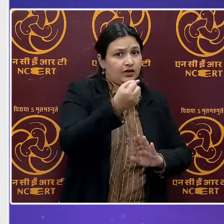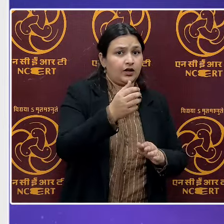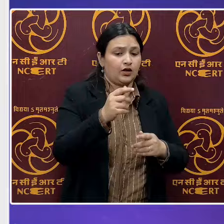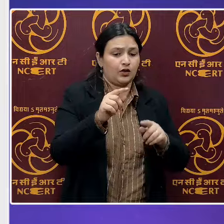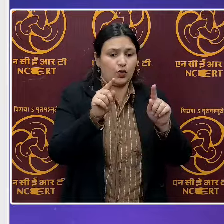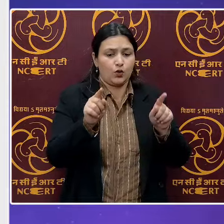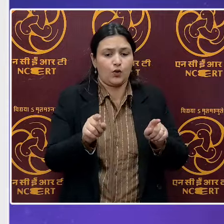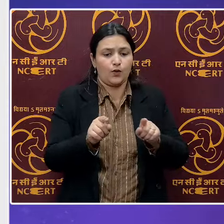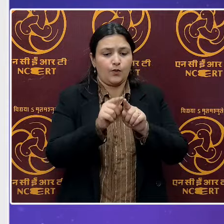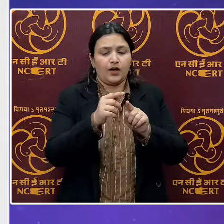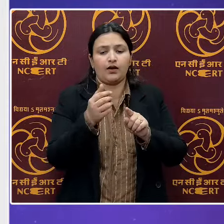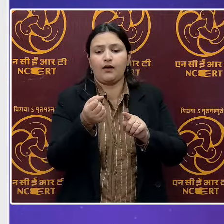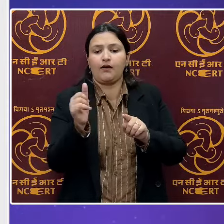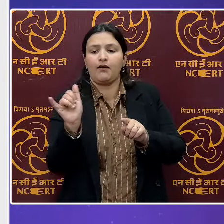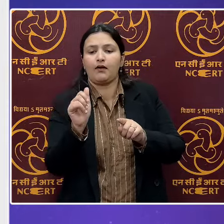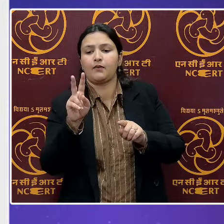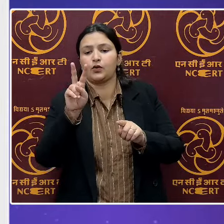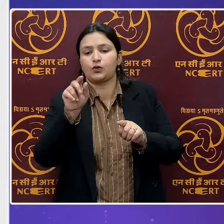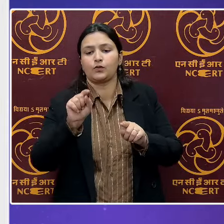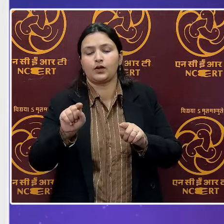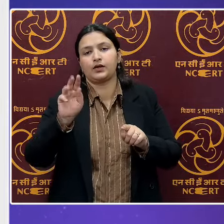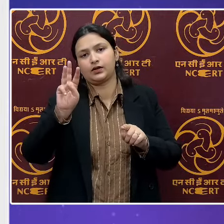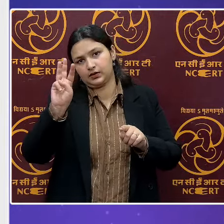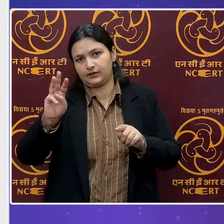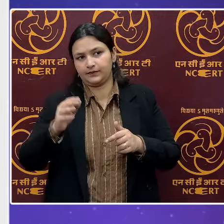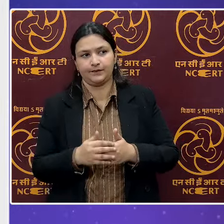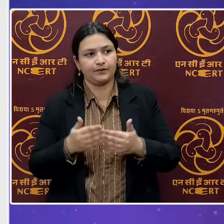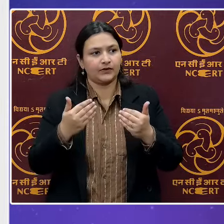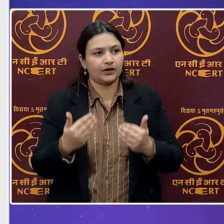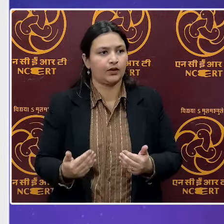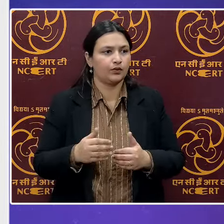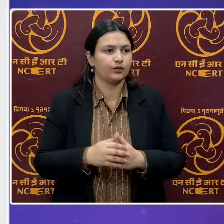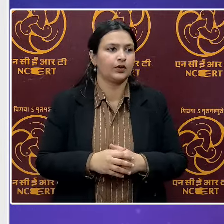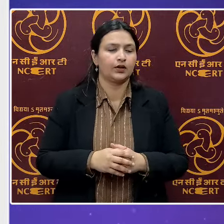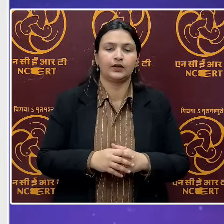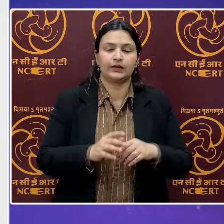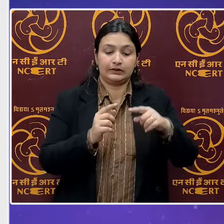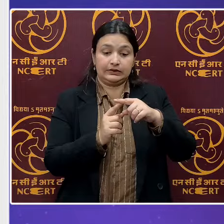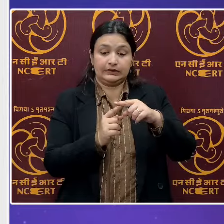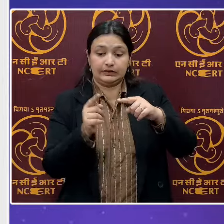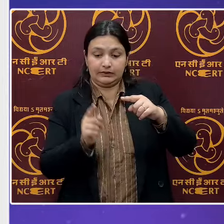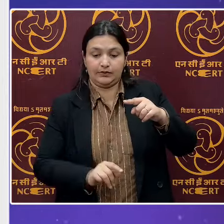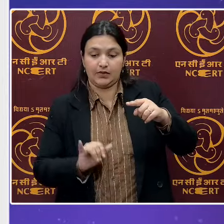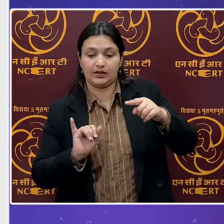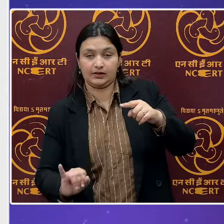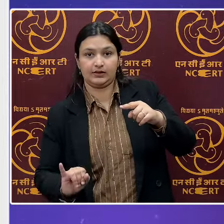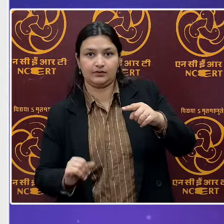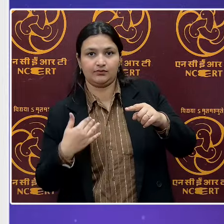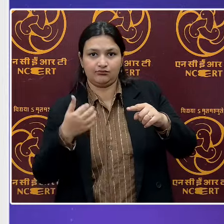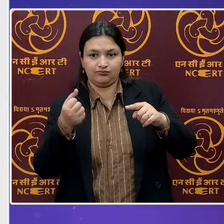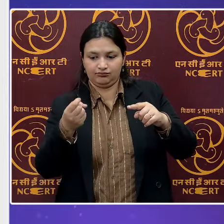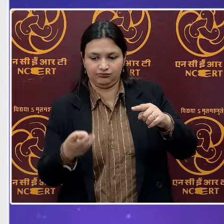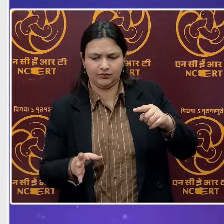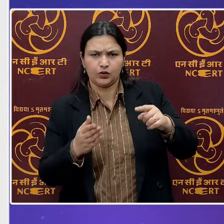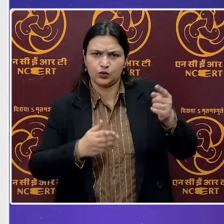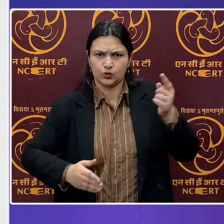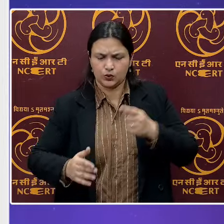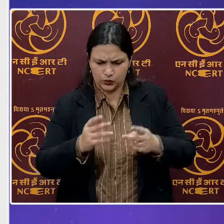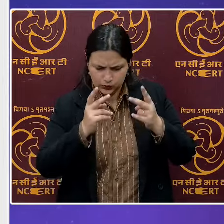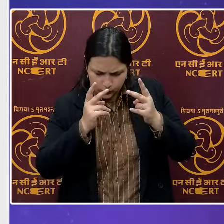out to be t by 6, 1/6 of the time period. Have you noticed something